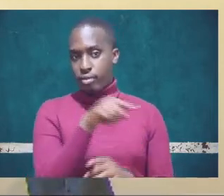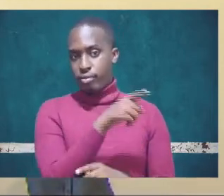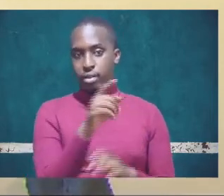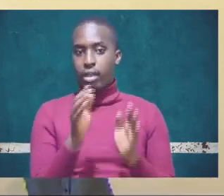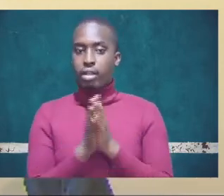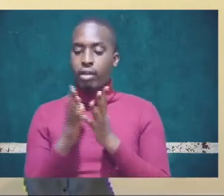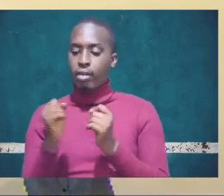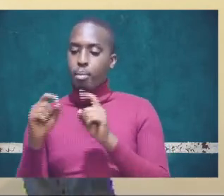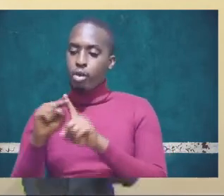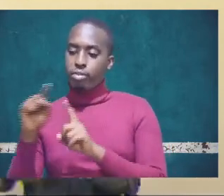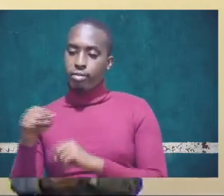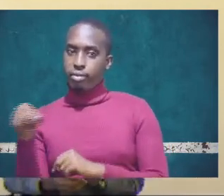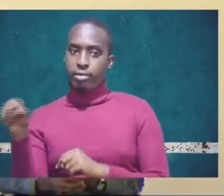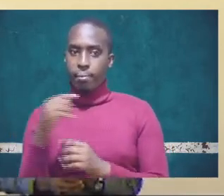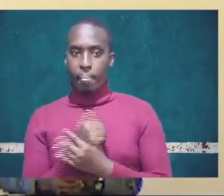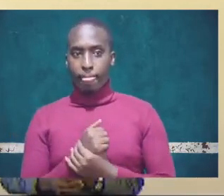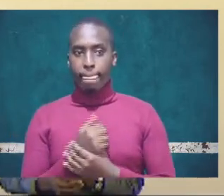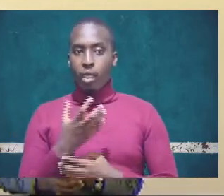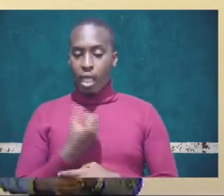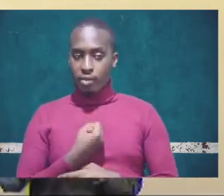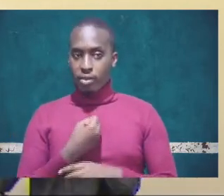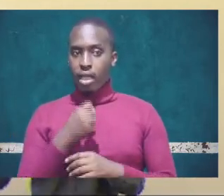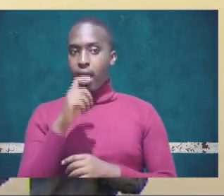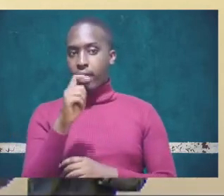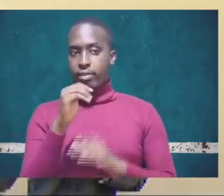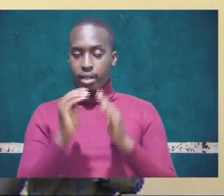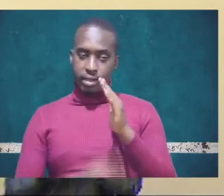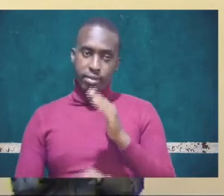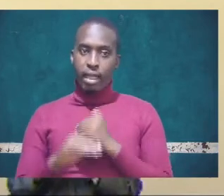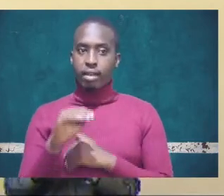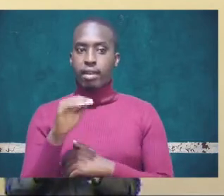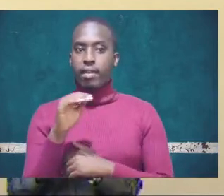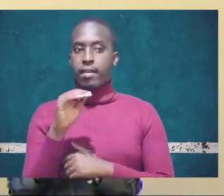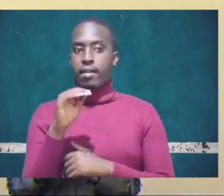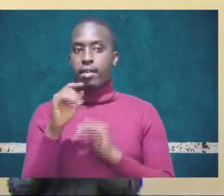is positive infinity. We have the x. They are less than this.